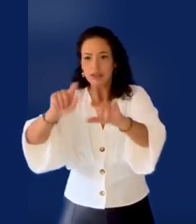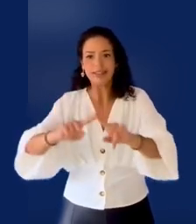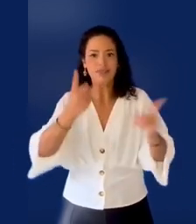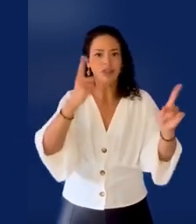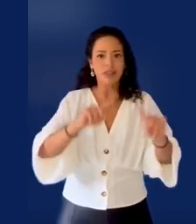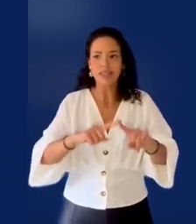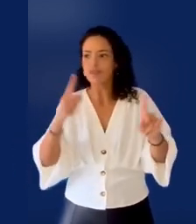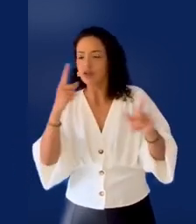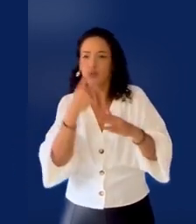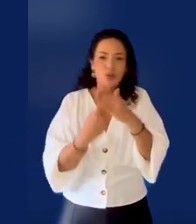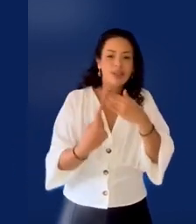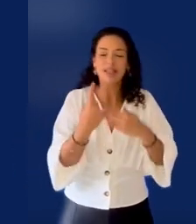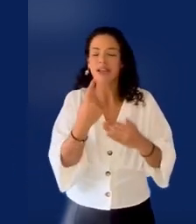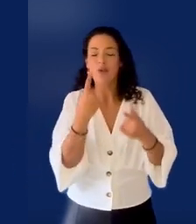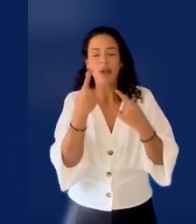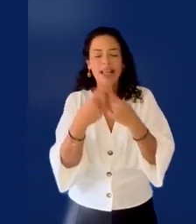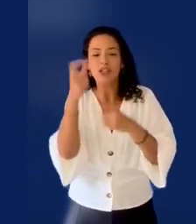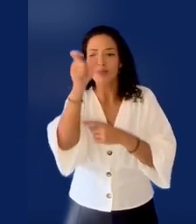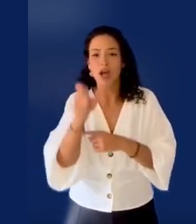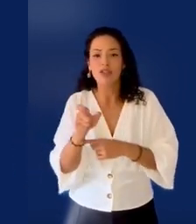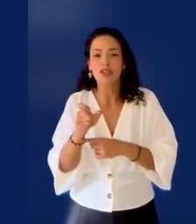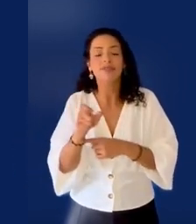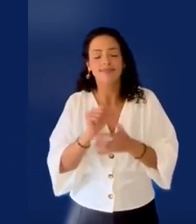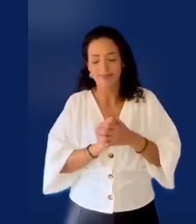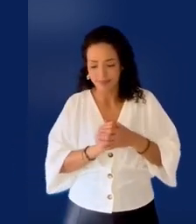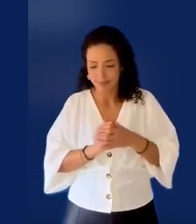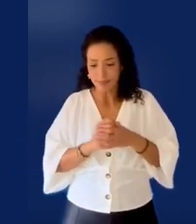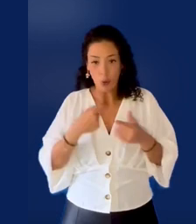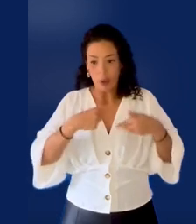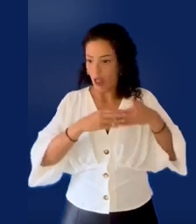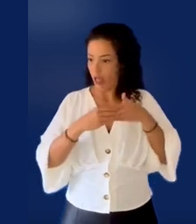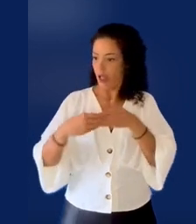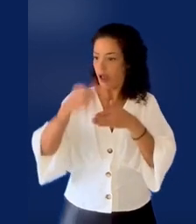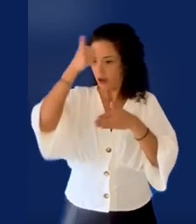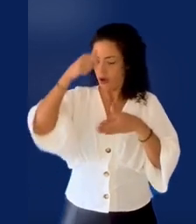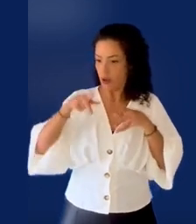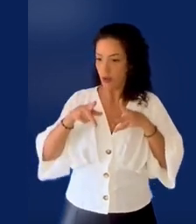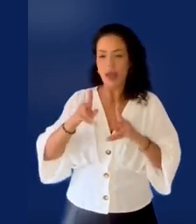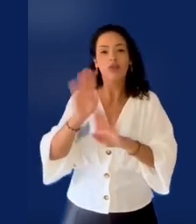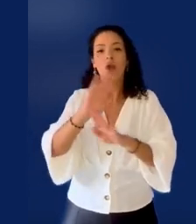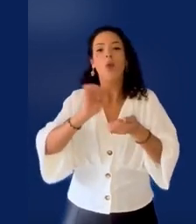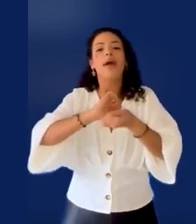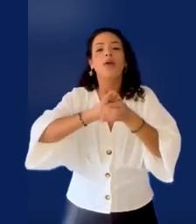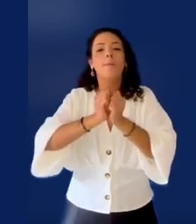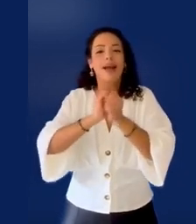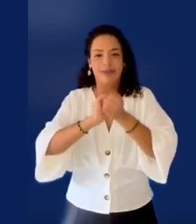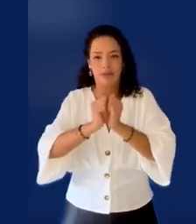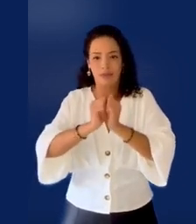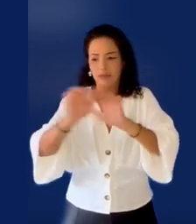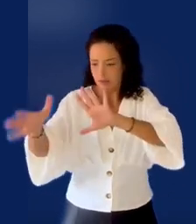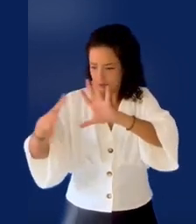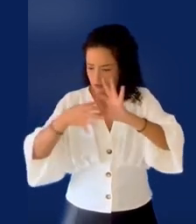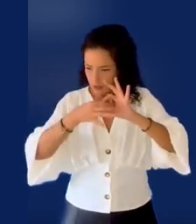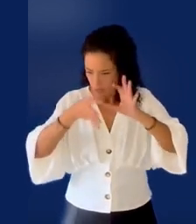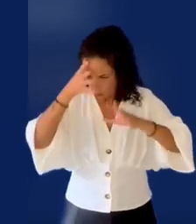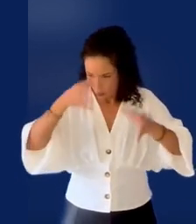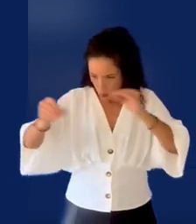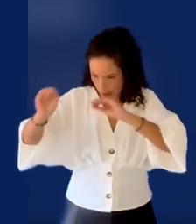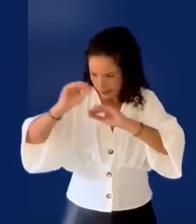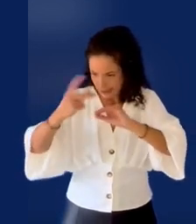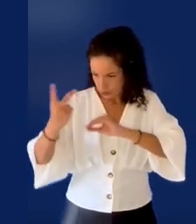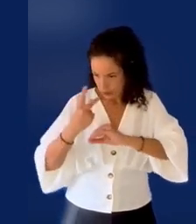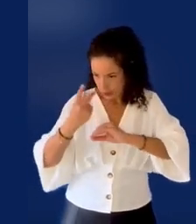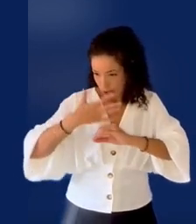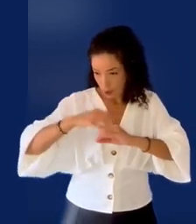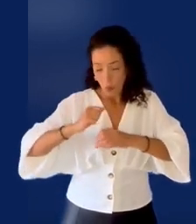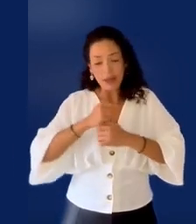two journeys will ever be the same. We are not the guide who knows the way, but the companion who joins them to work it out. This needs our kindness